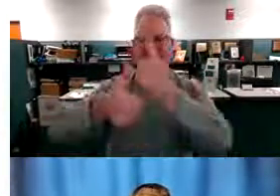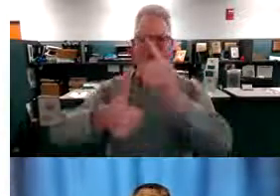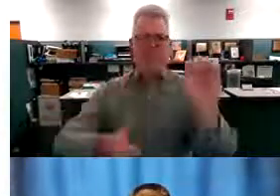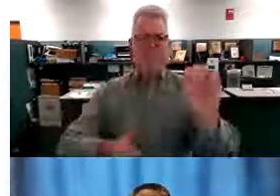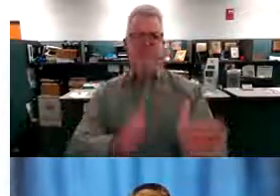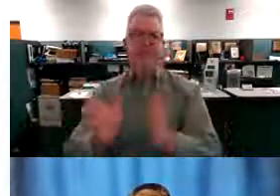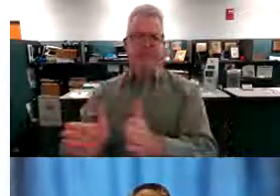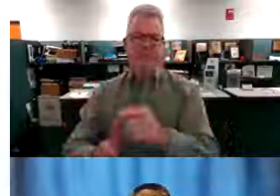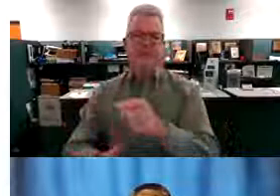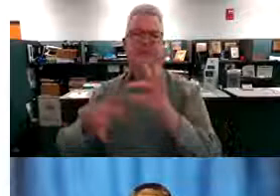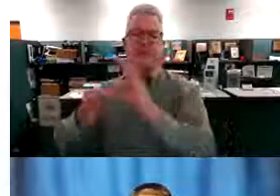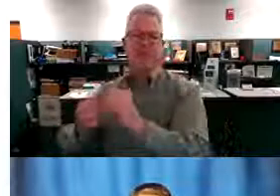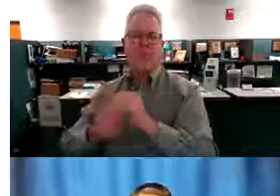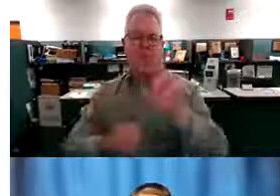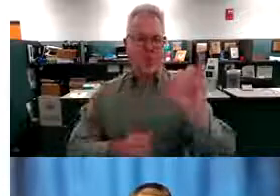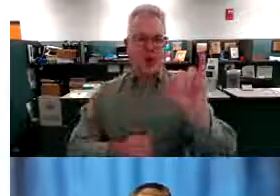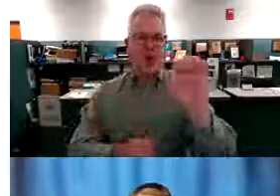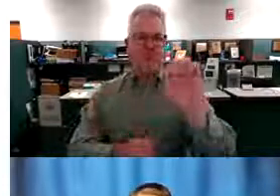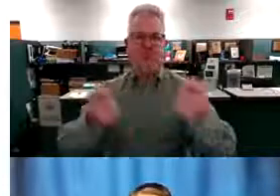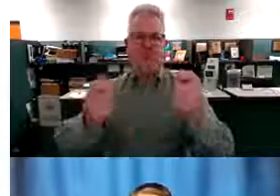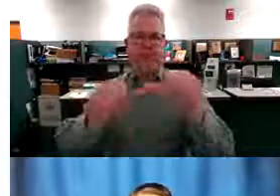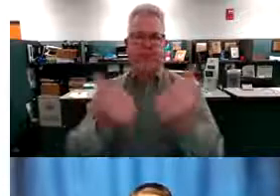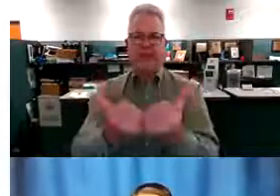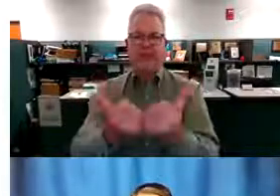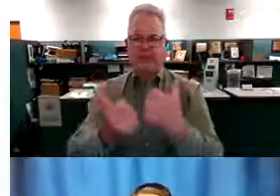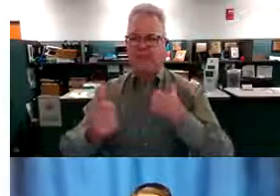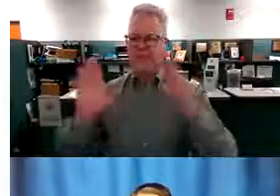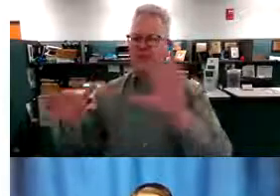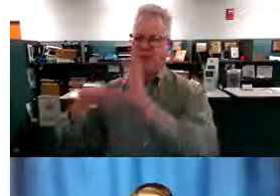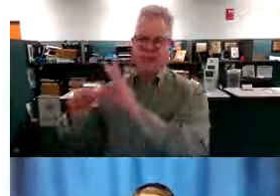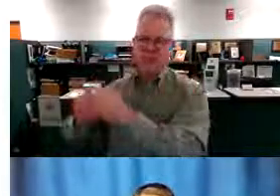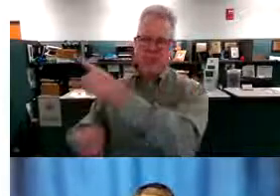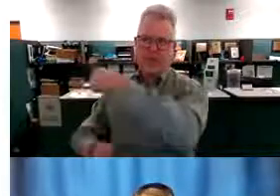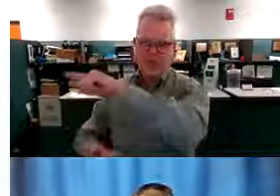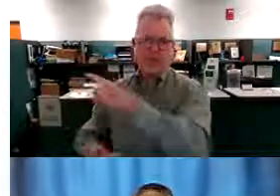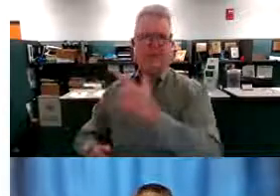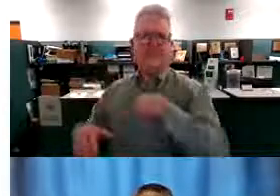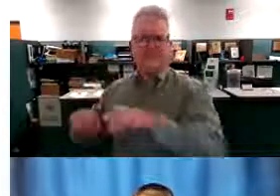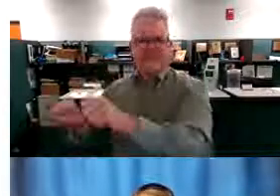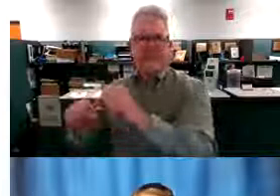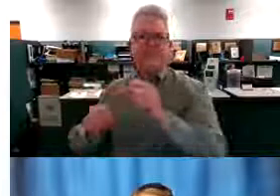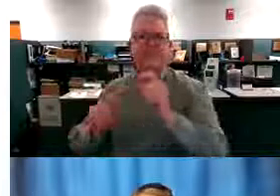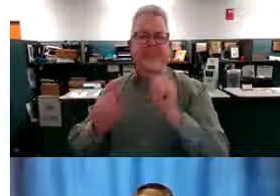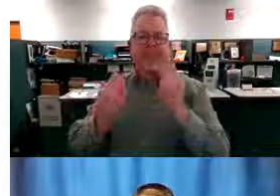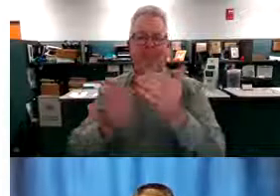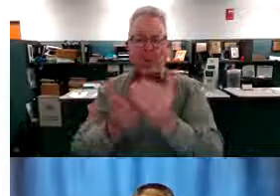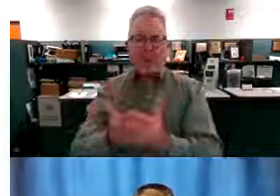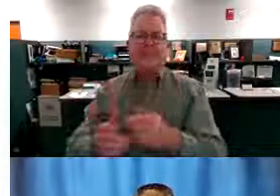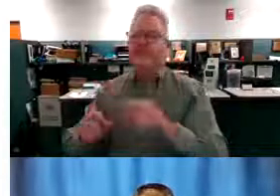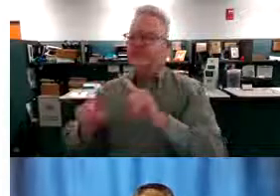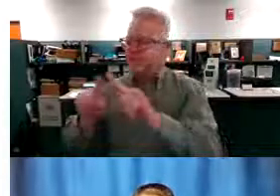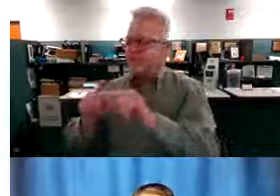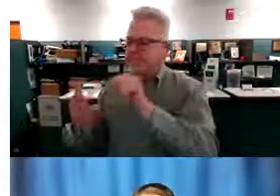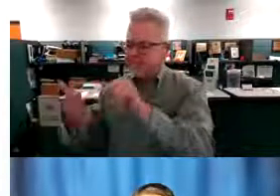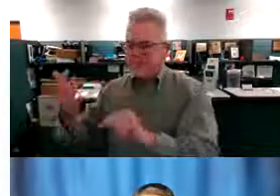about emergency preparedness as well. So we're talking with RIMA, building a relationship